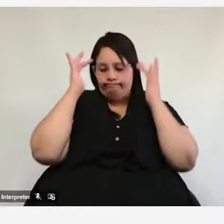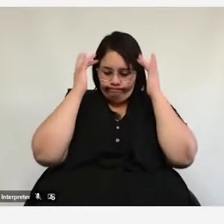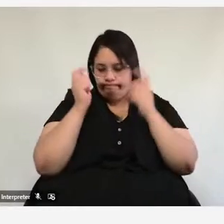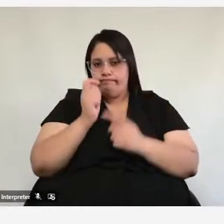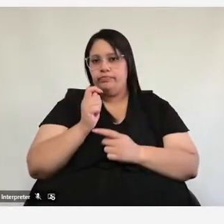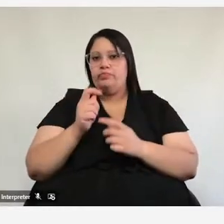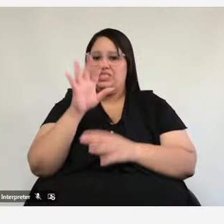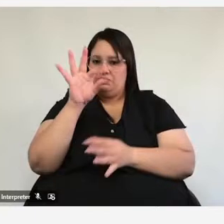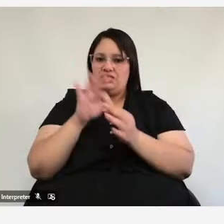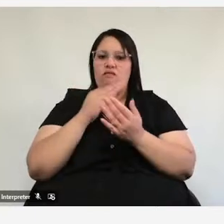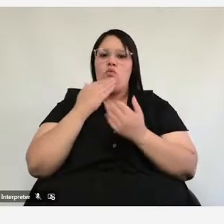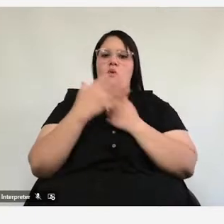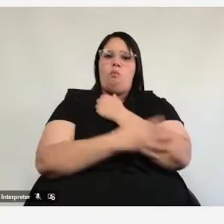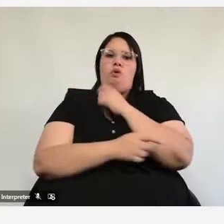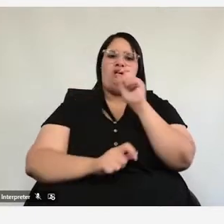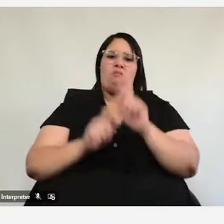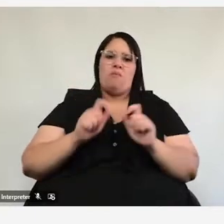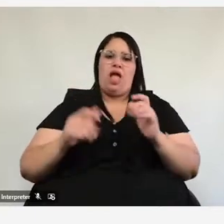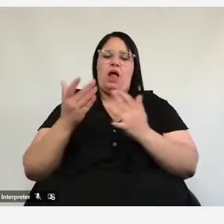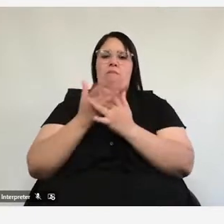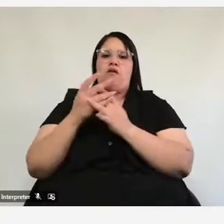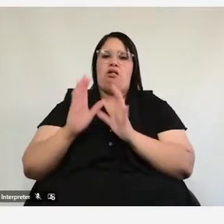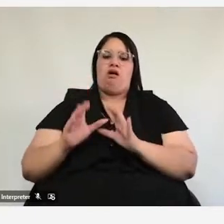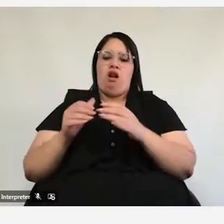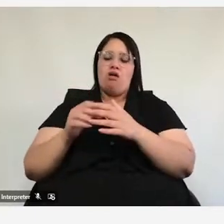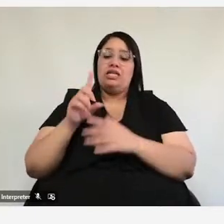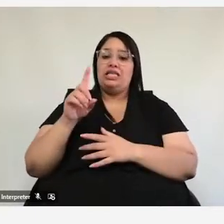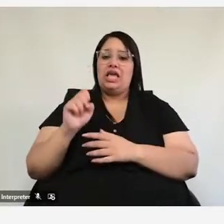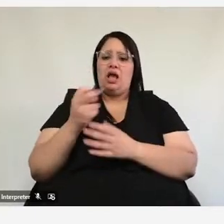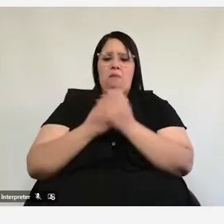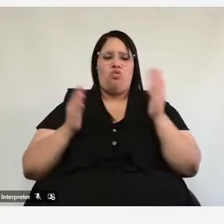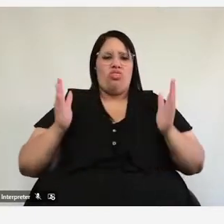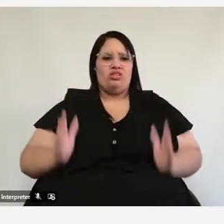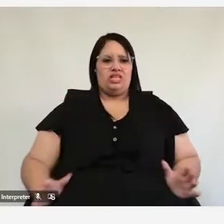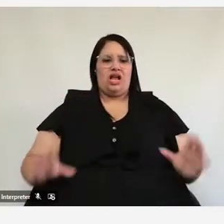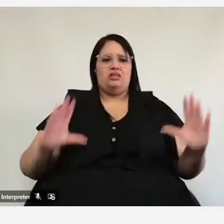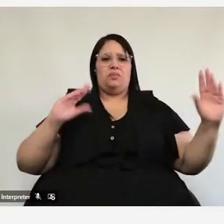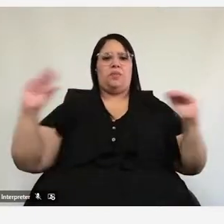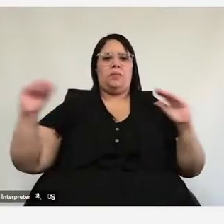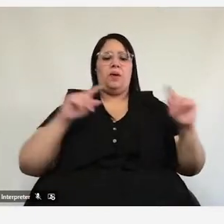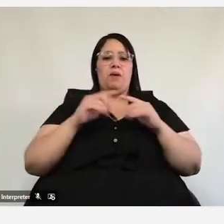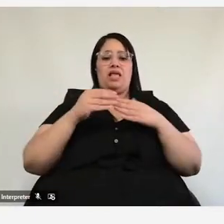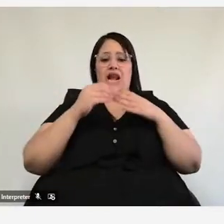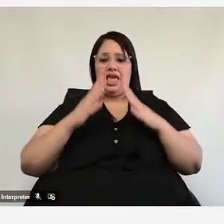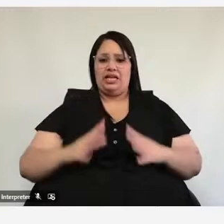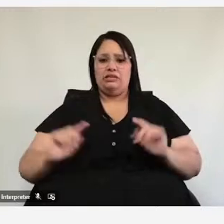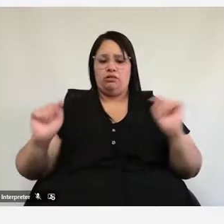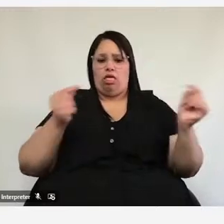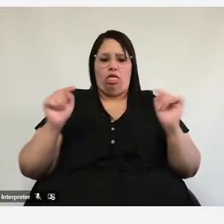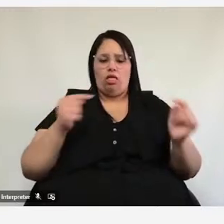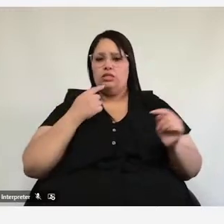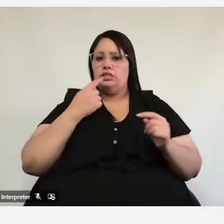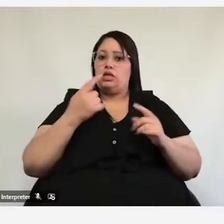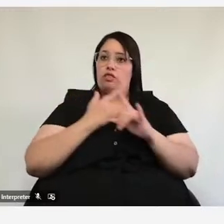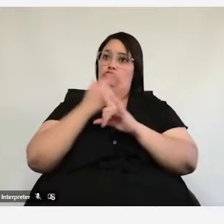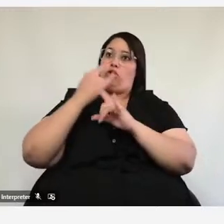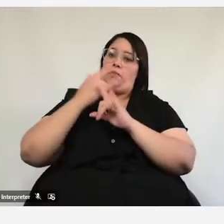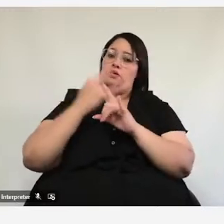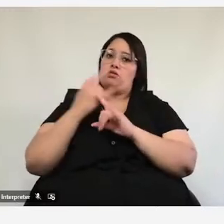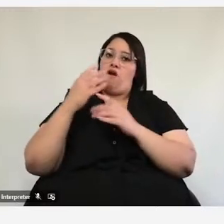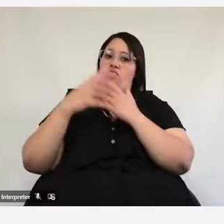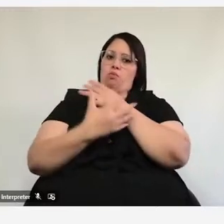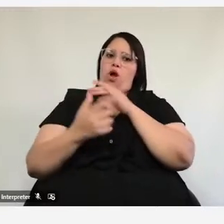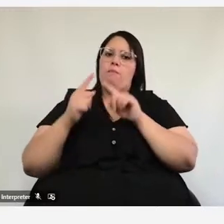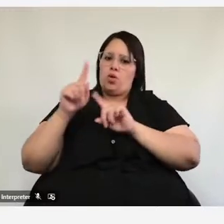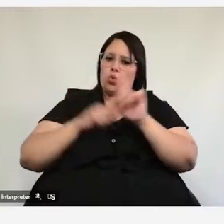poor. The DA speaks on both sides of the mouth, with its leaders masquerading as champions of the poor as they lose